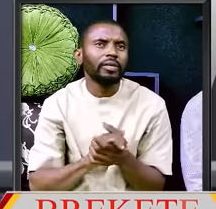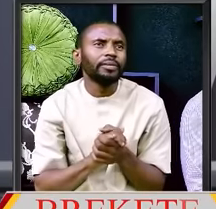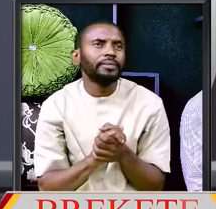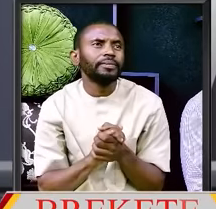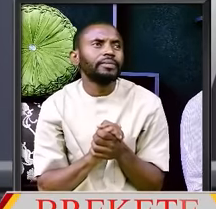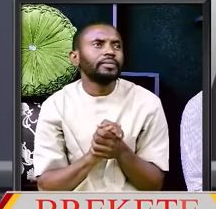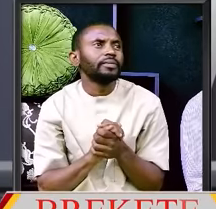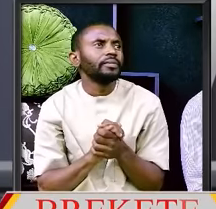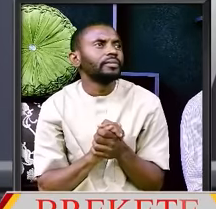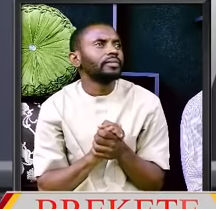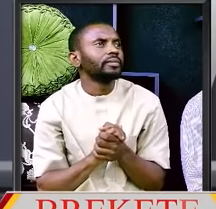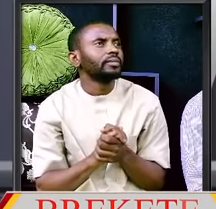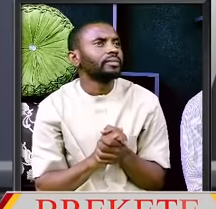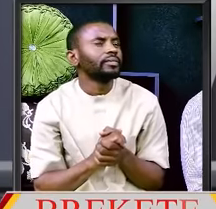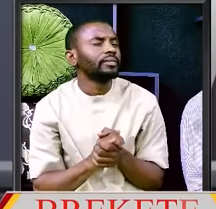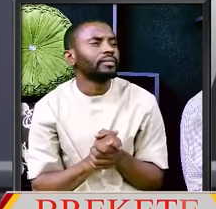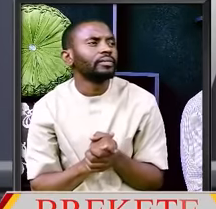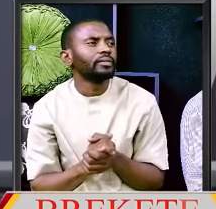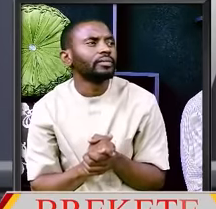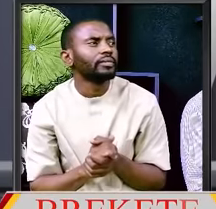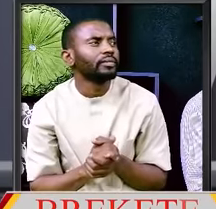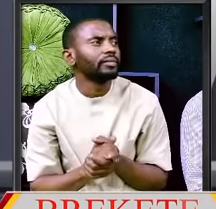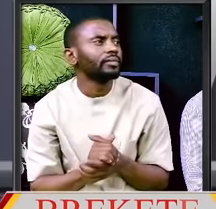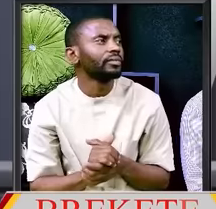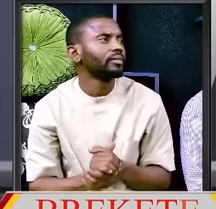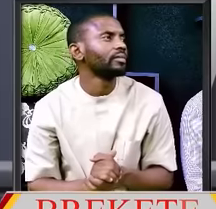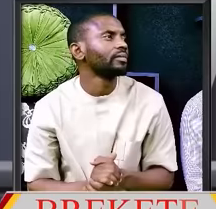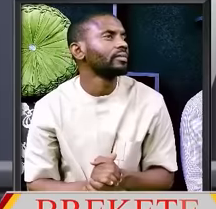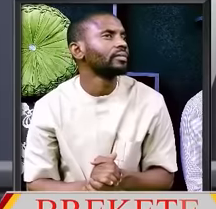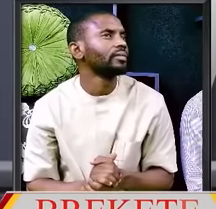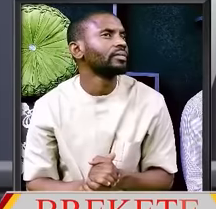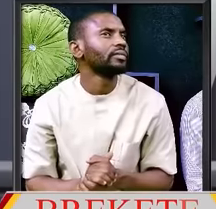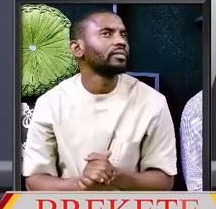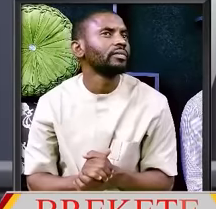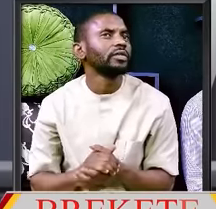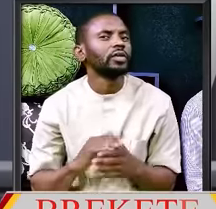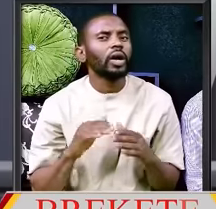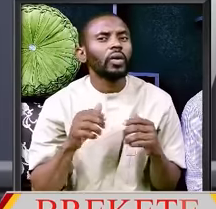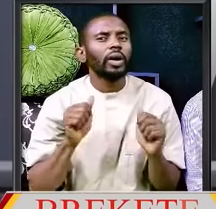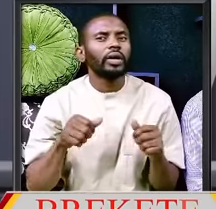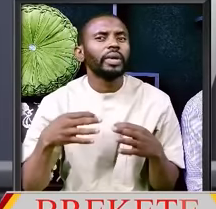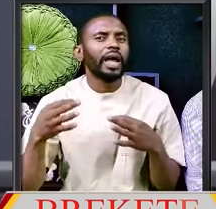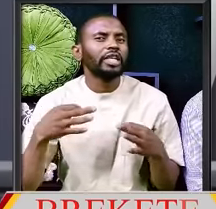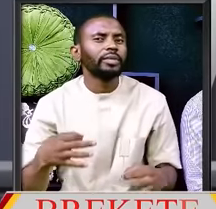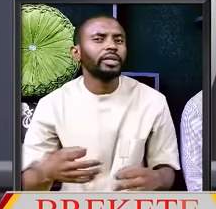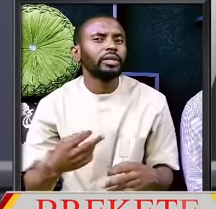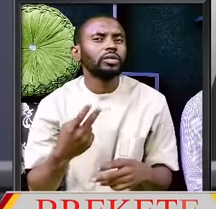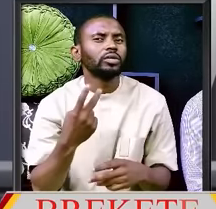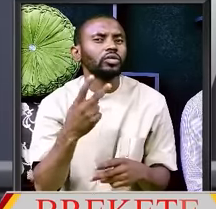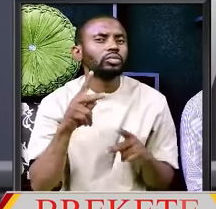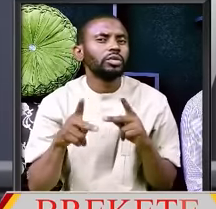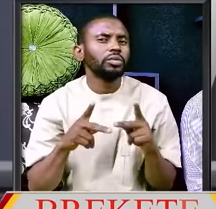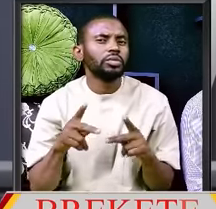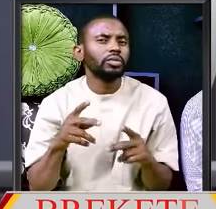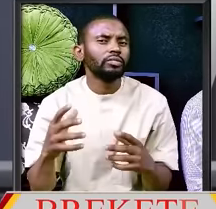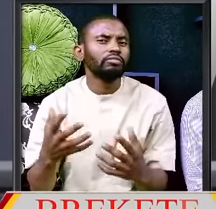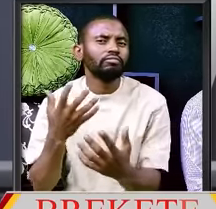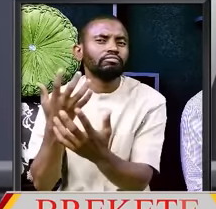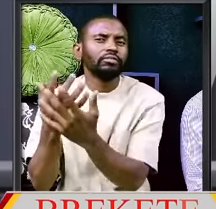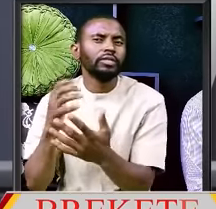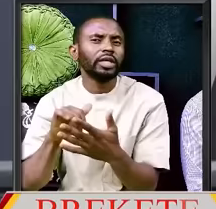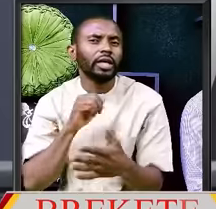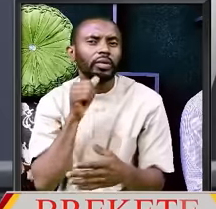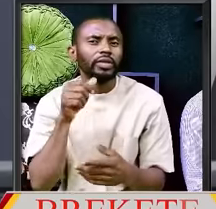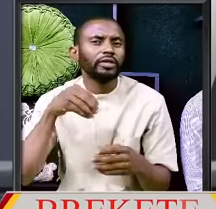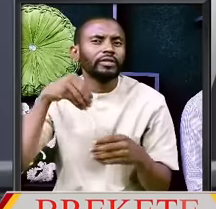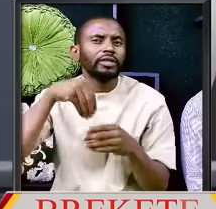say yes. He was also kind of part of the conspiracy. But how can you explain two people that were not even there? Okay. This